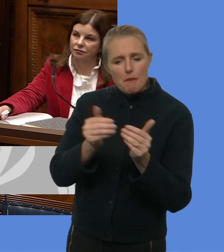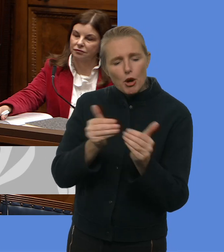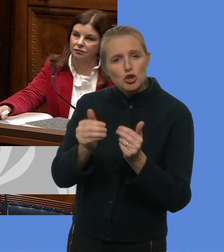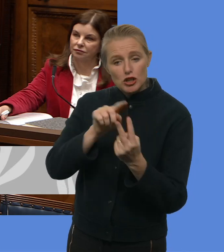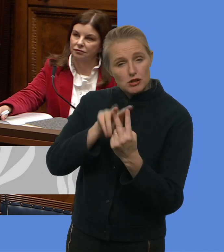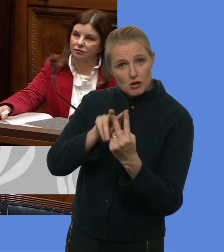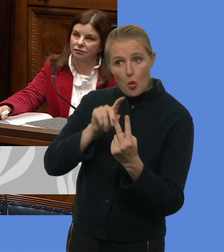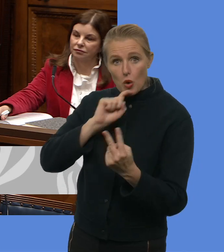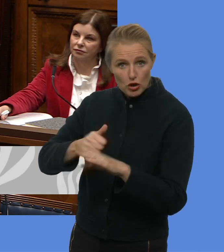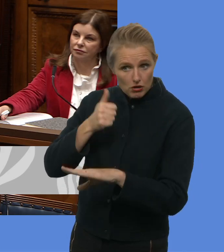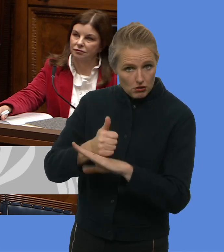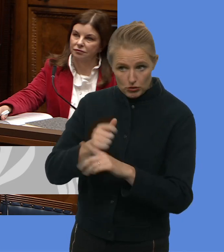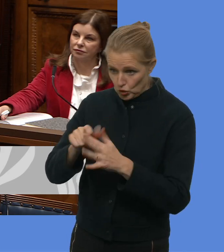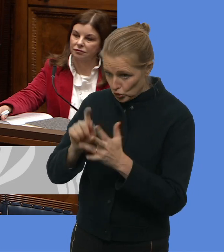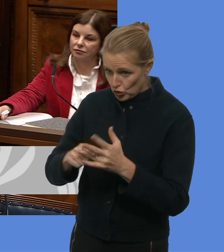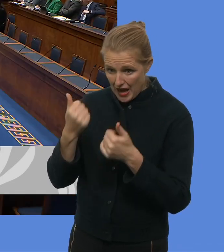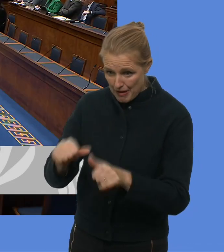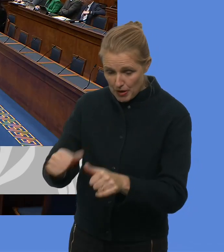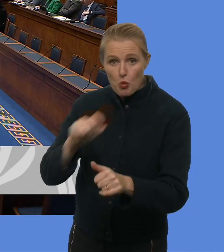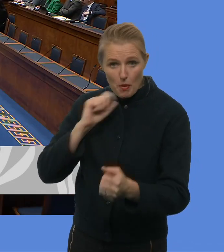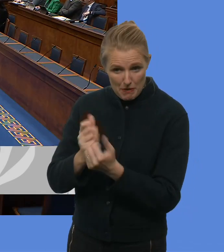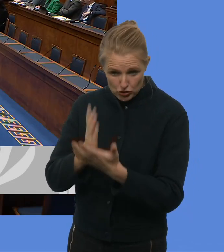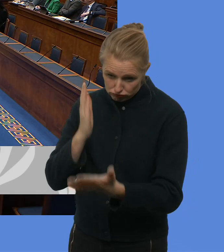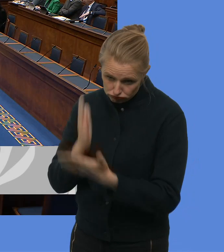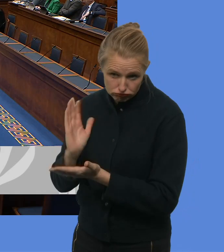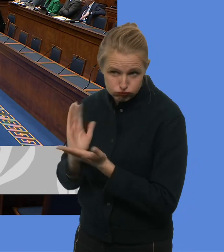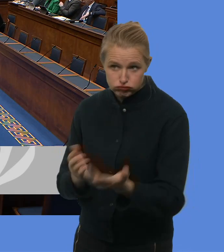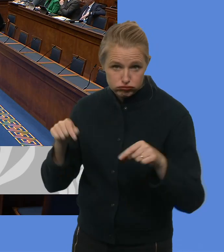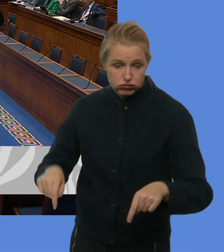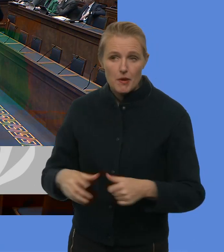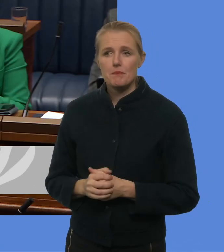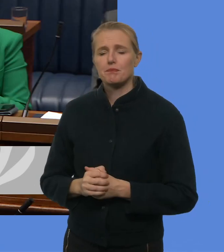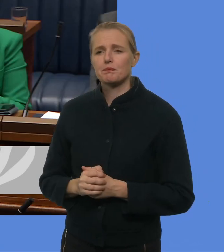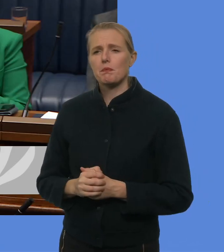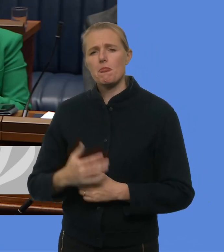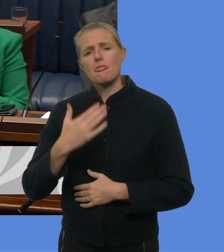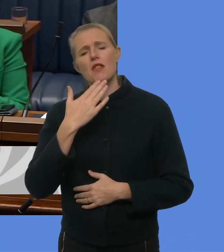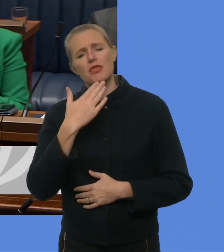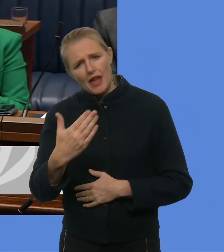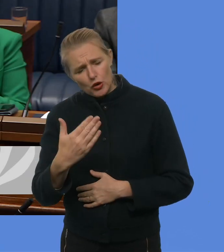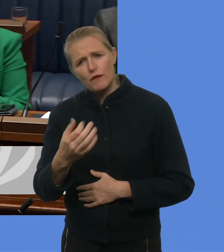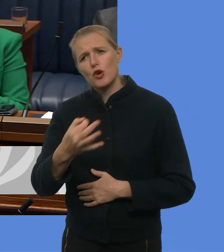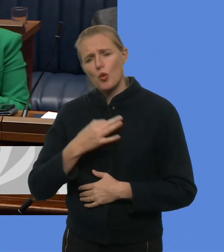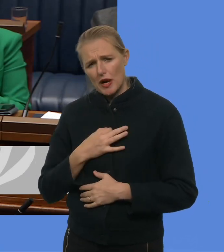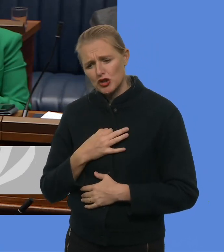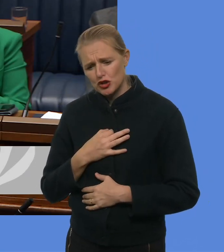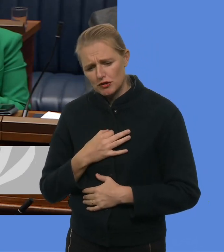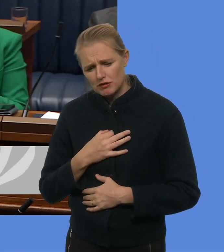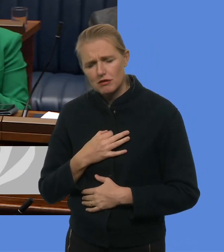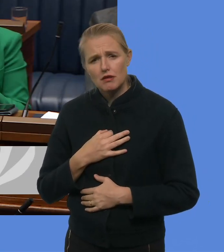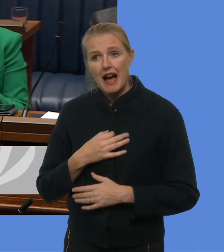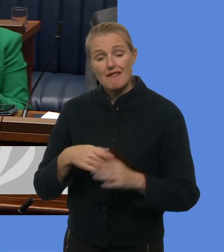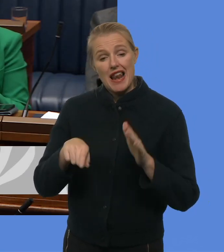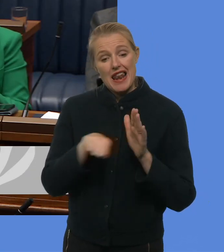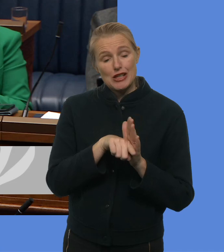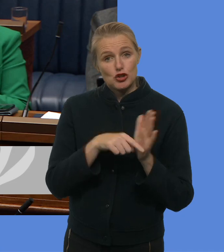make sure they're supported and implemented and can get through the executive? Minister. Thank you, Mr. Speaker. I thank the member for his question. There's a piece of legislation that